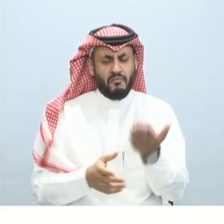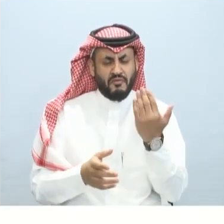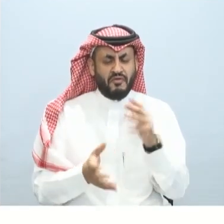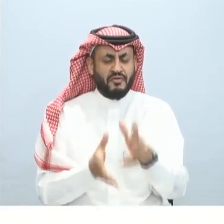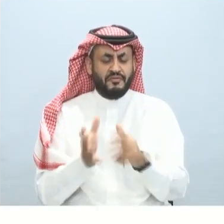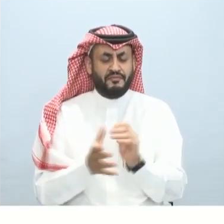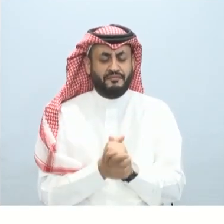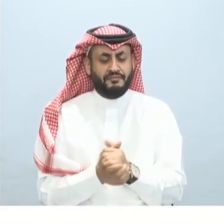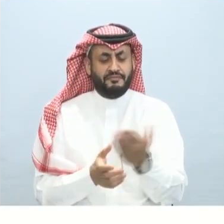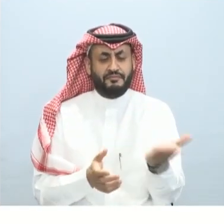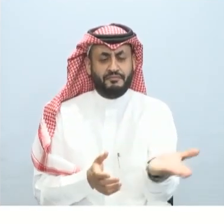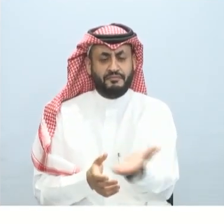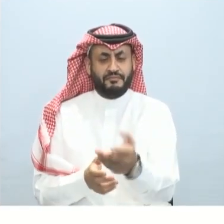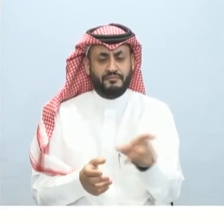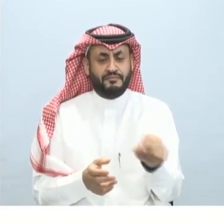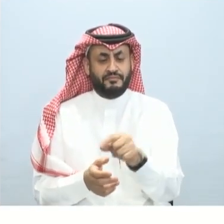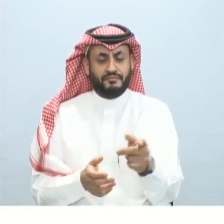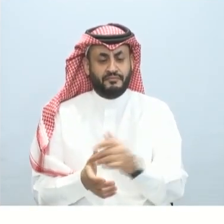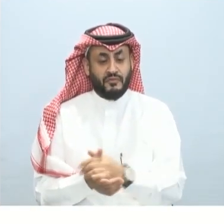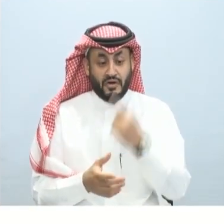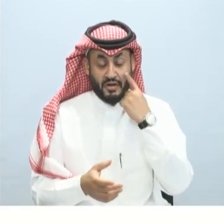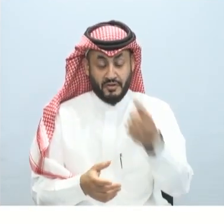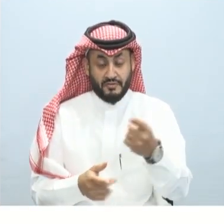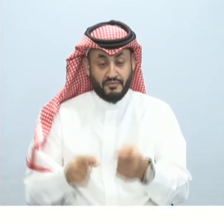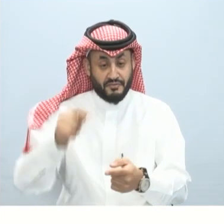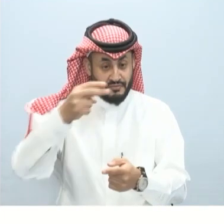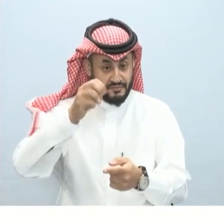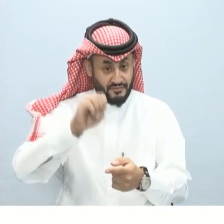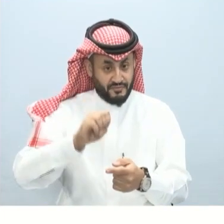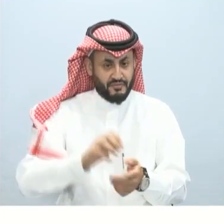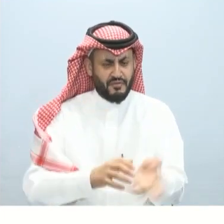For example, I need the biggest box that I can get.